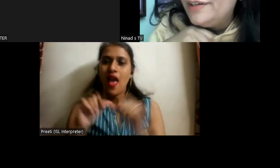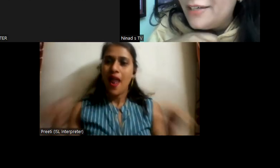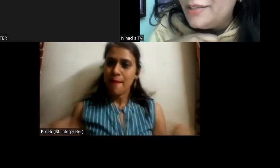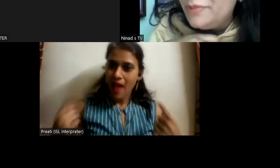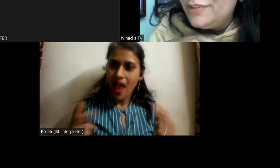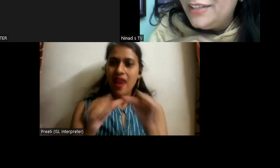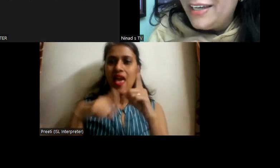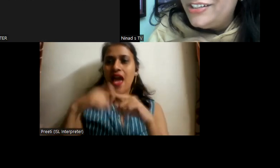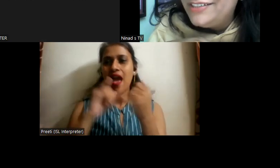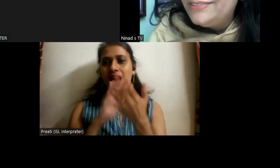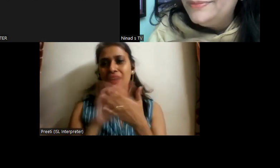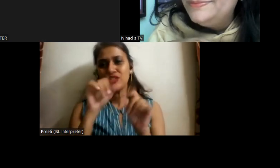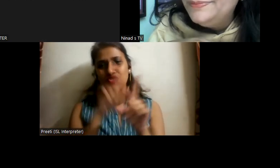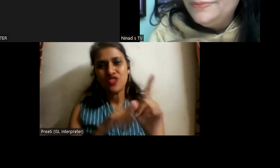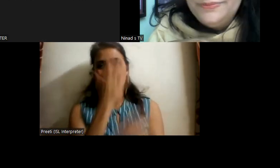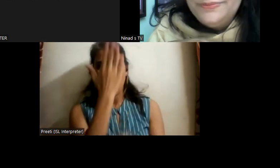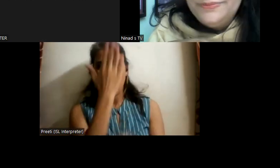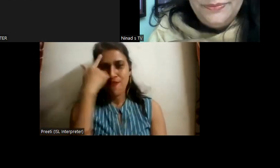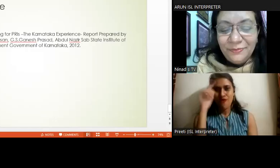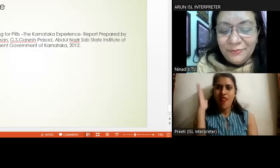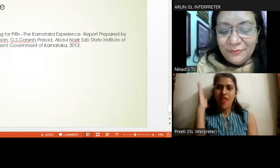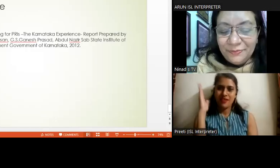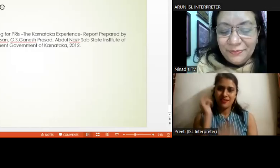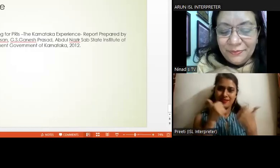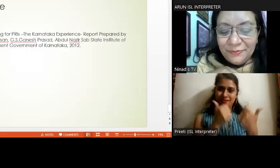for inviting me for the lecture.